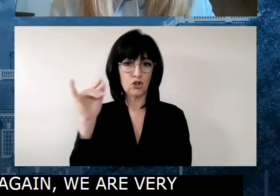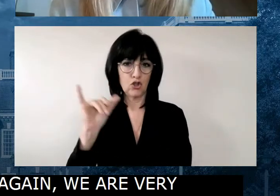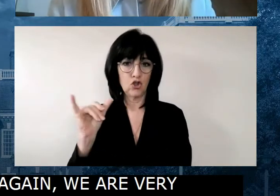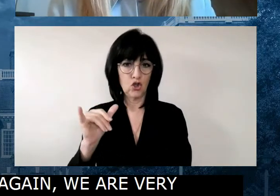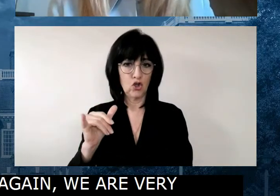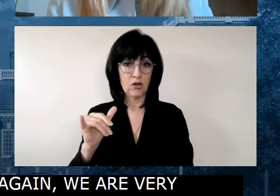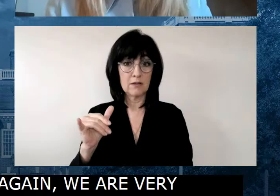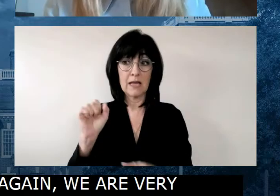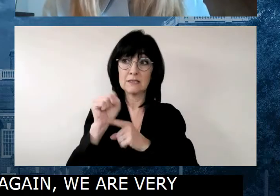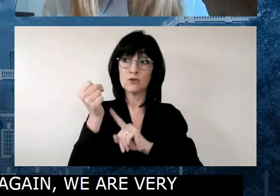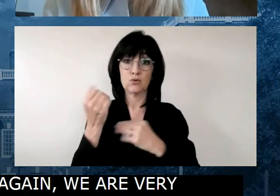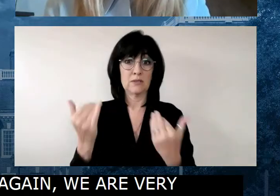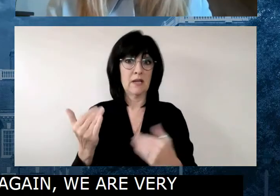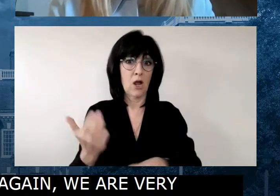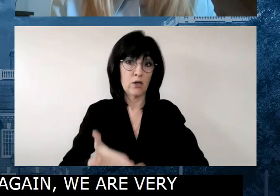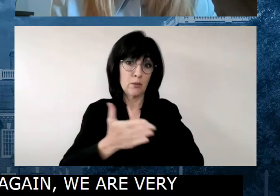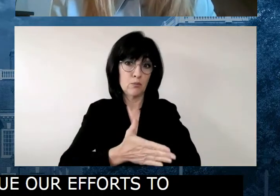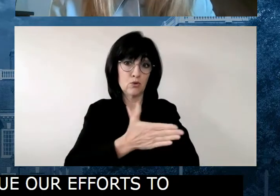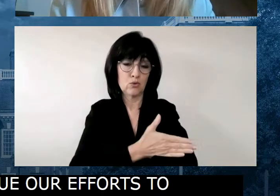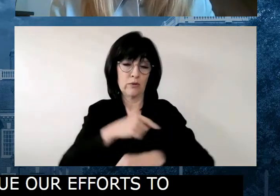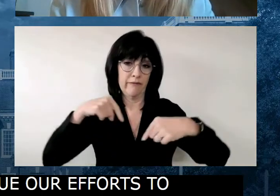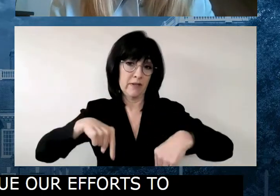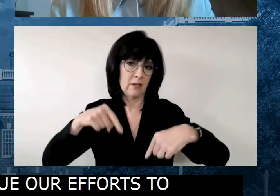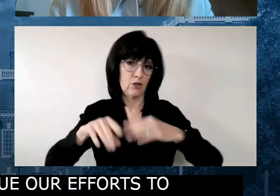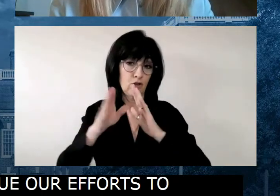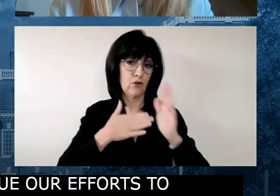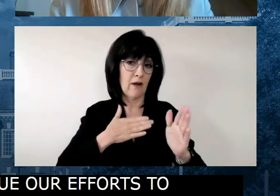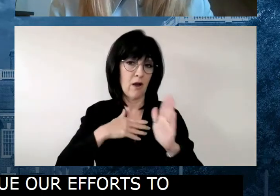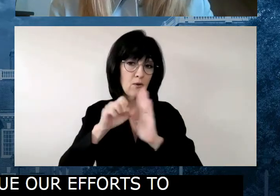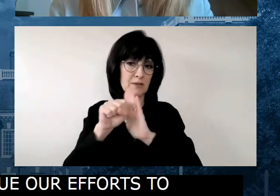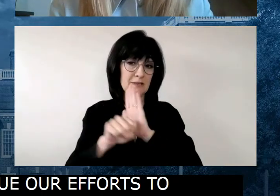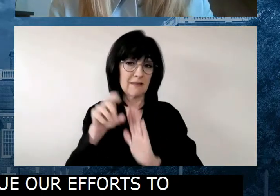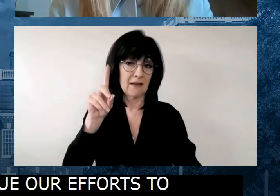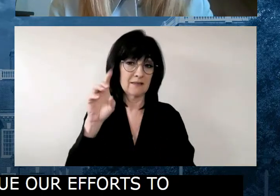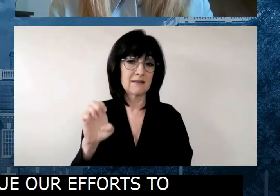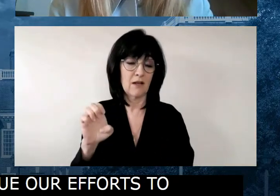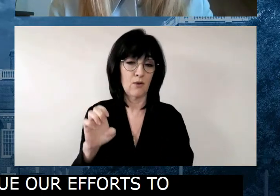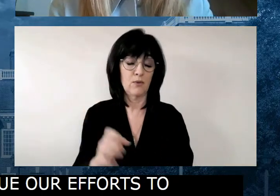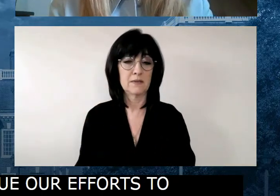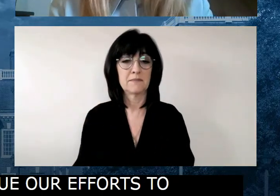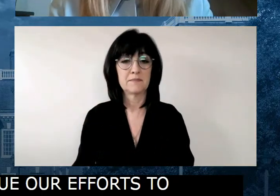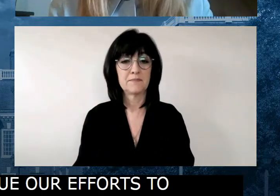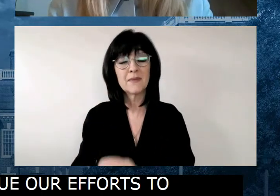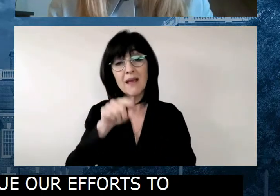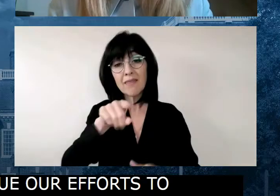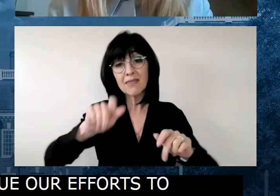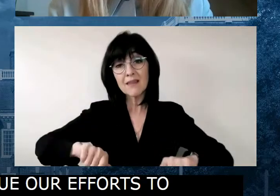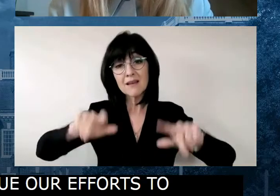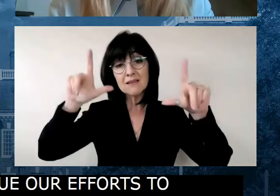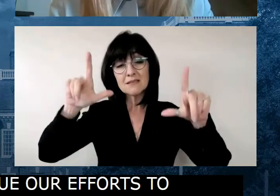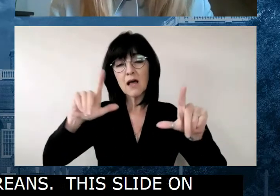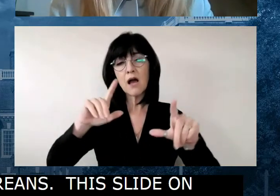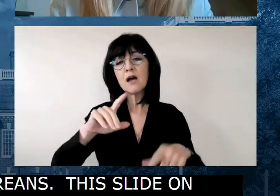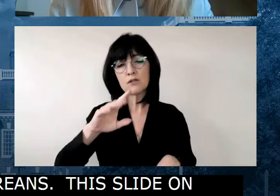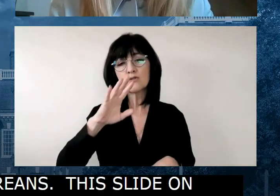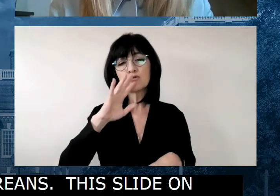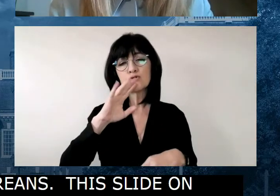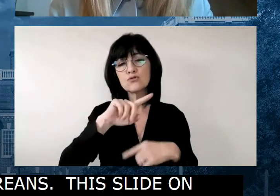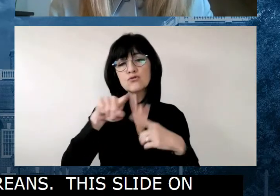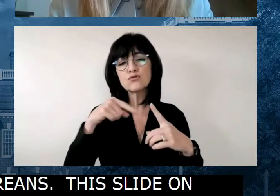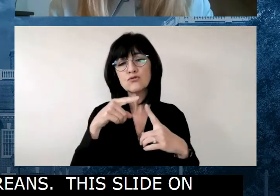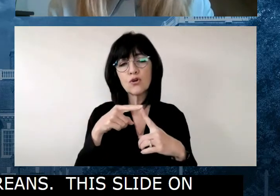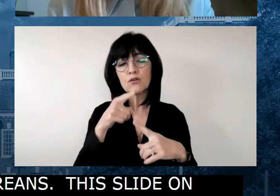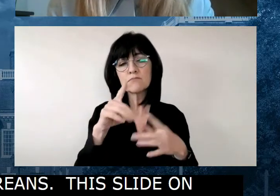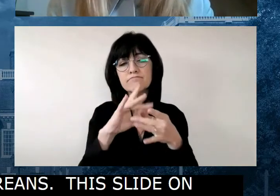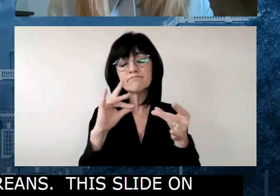Delawareans. This slide on variants, as we have been presenting every week for well over